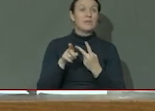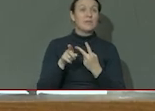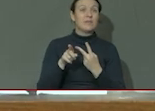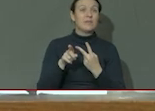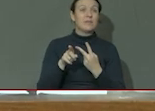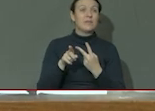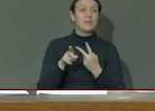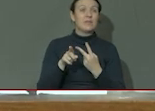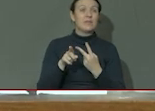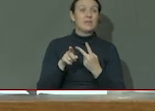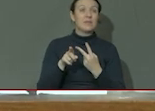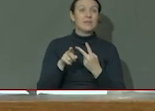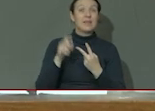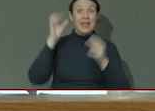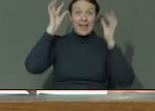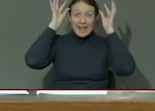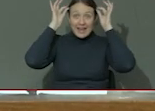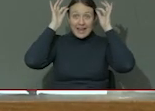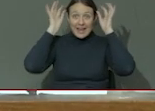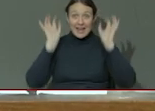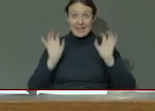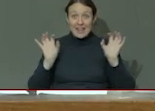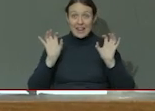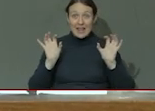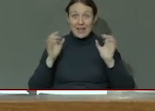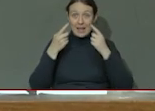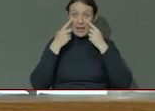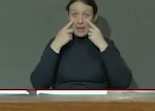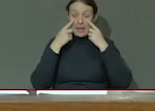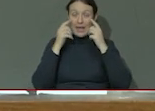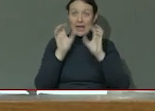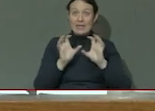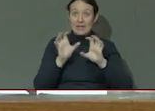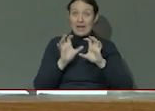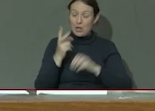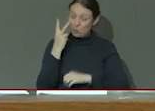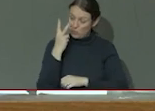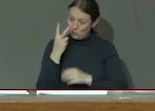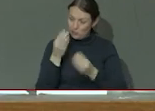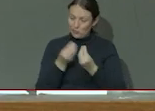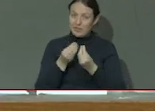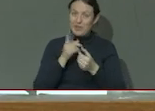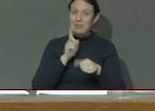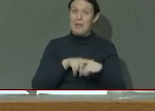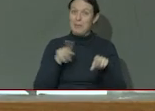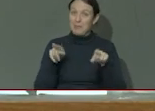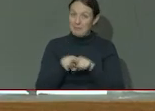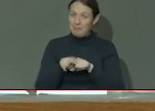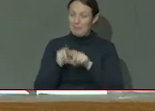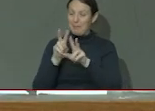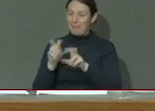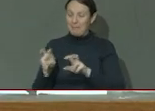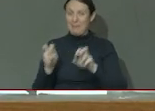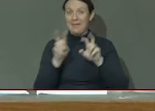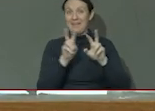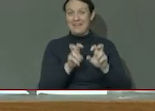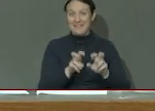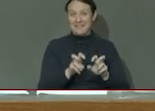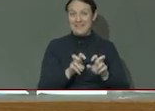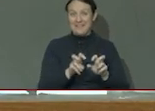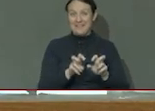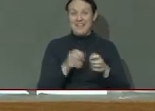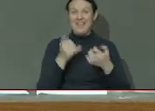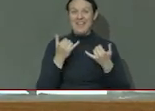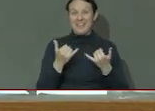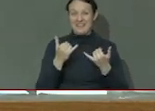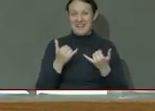They were looking at hair color and eye color. 2 things at the same time. Now, before we come back to this example here, let's quickly